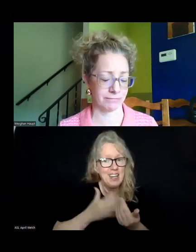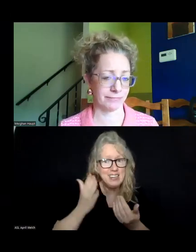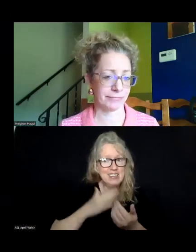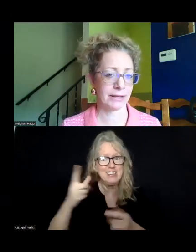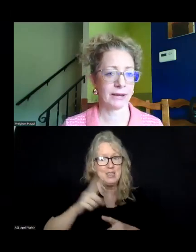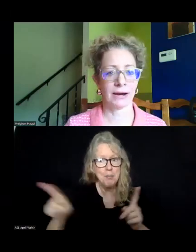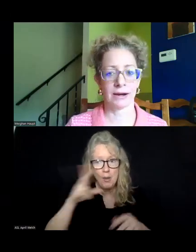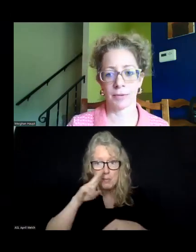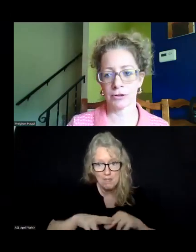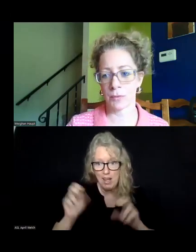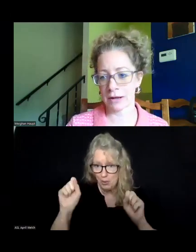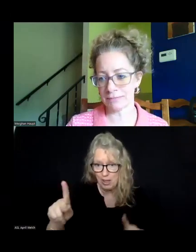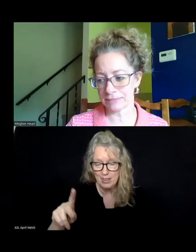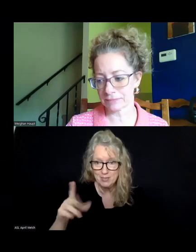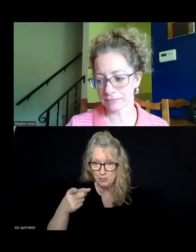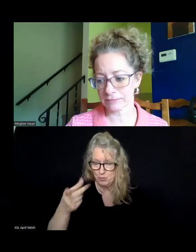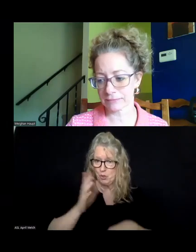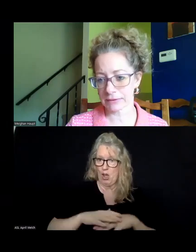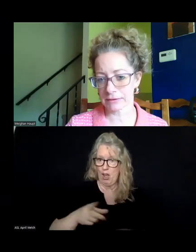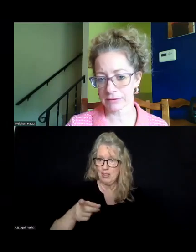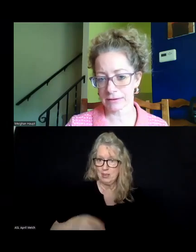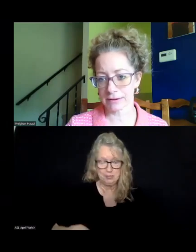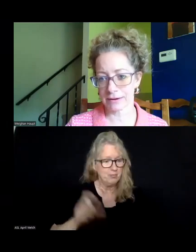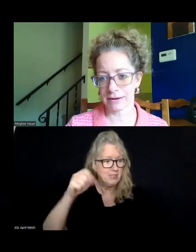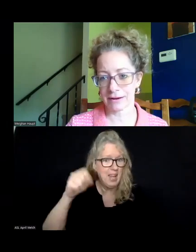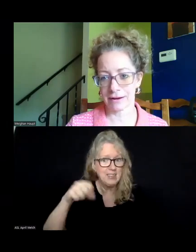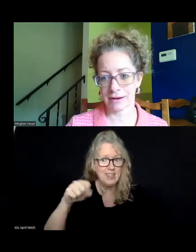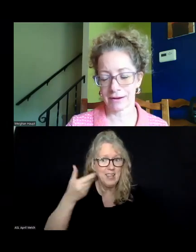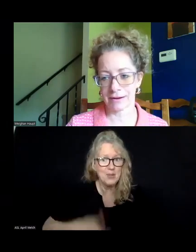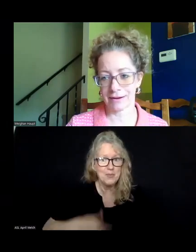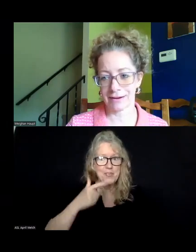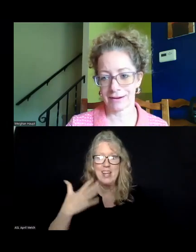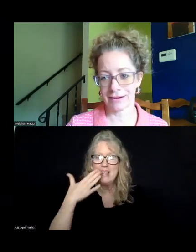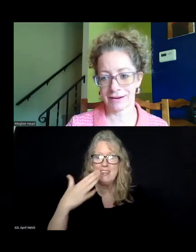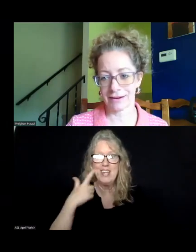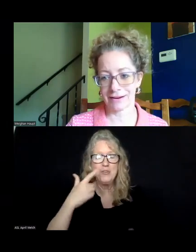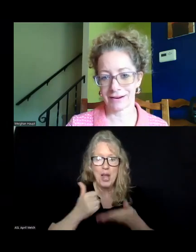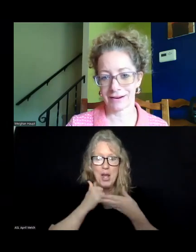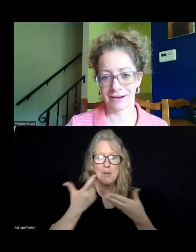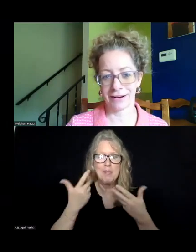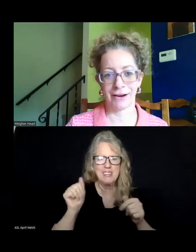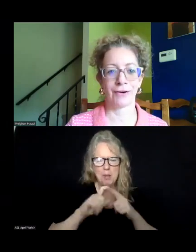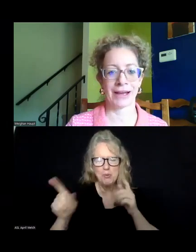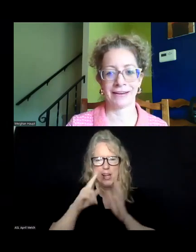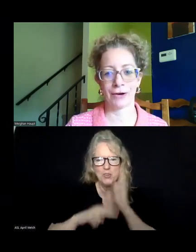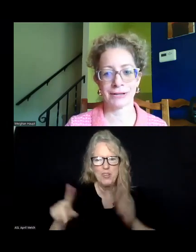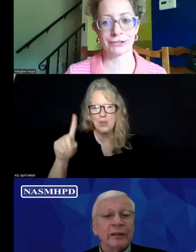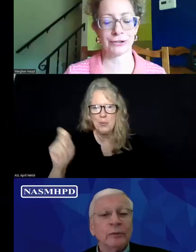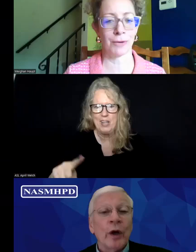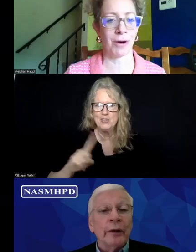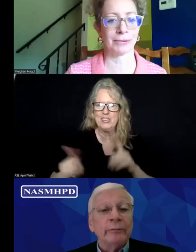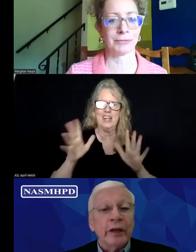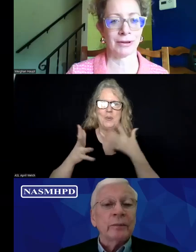be fun. Are you on? Yeah, I am on. Thank you for prompting me because I'm trying to read the questions, not to embarrass Okay, myself I'll